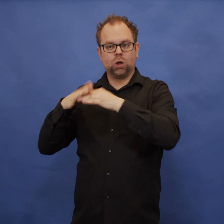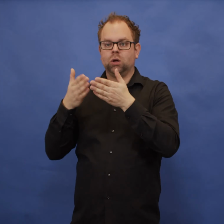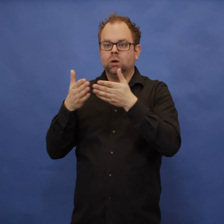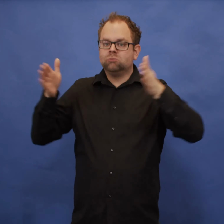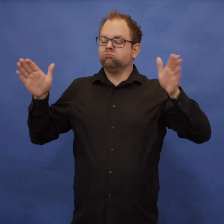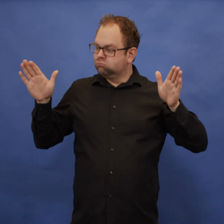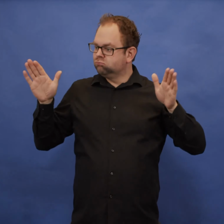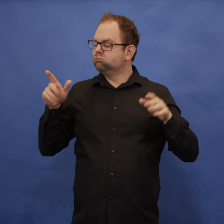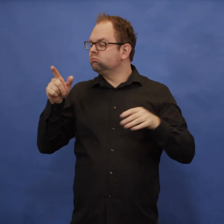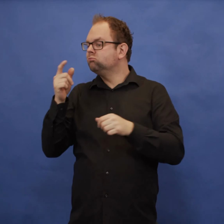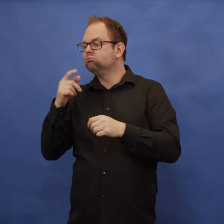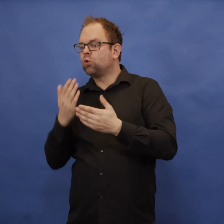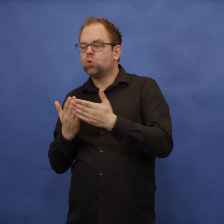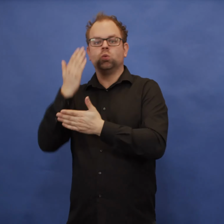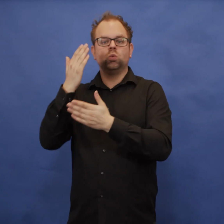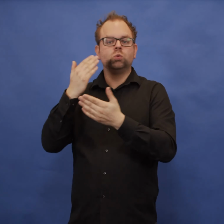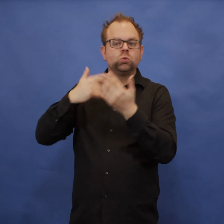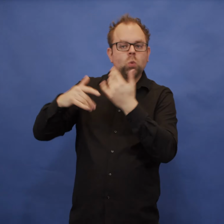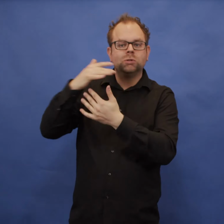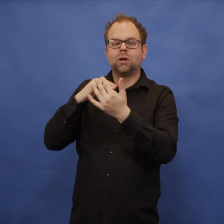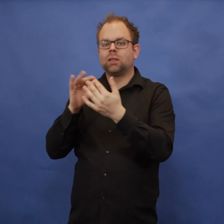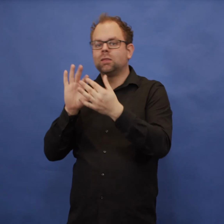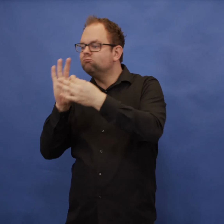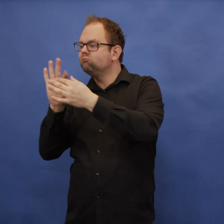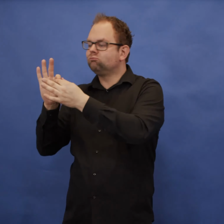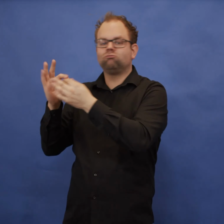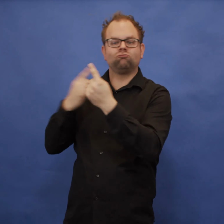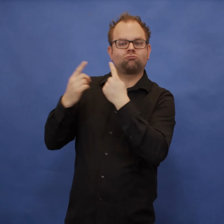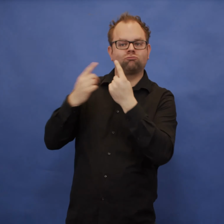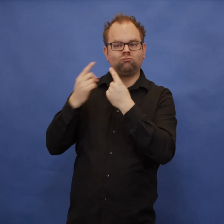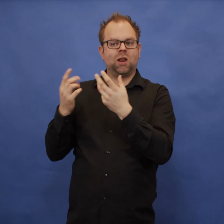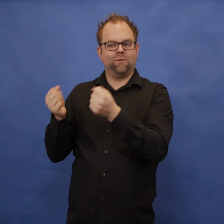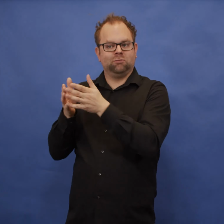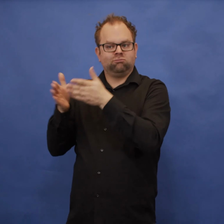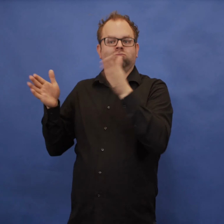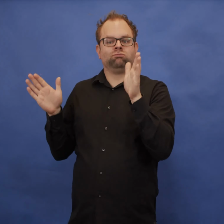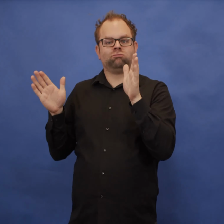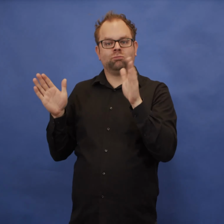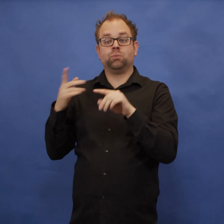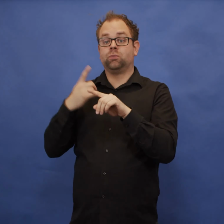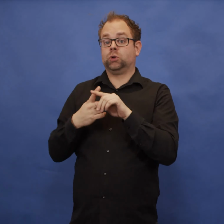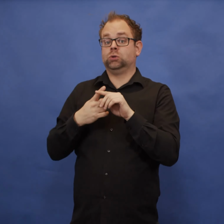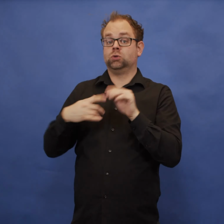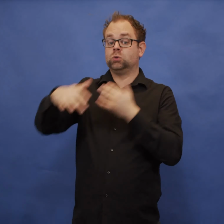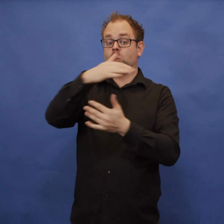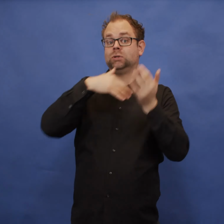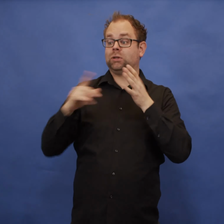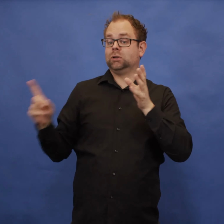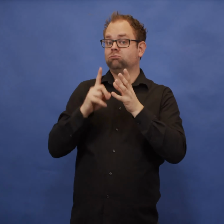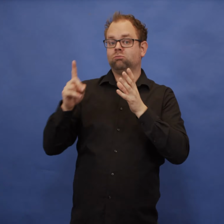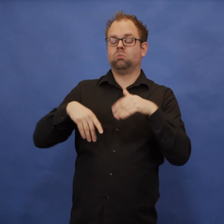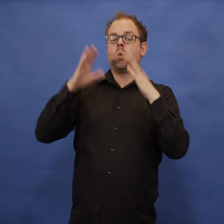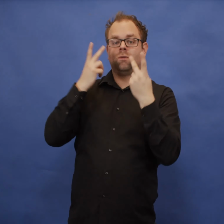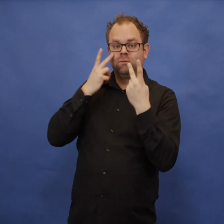discrimination. So this is a really interesting experience that you've shown. And I agree that also, I mean, for public works programs